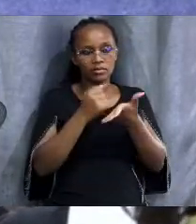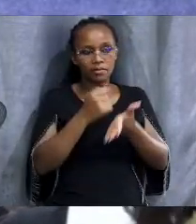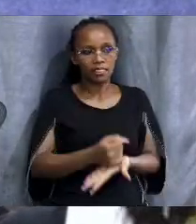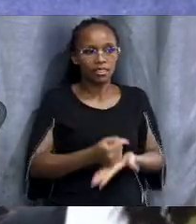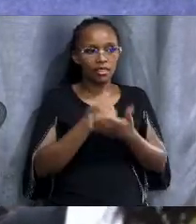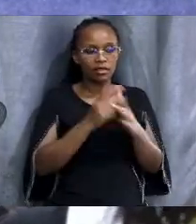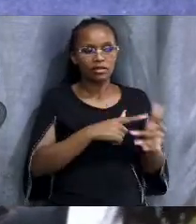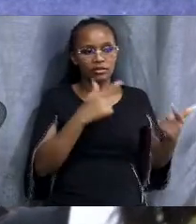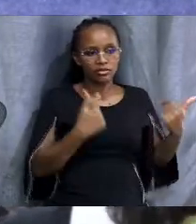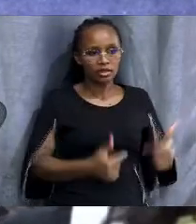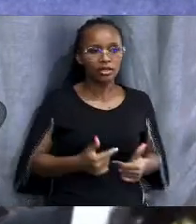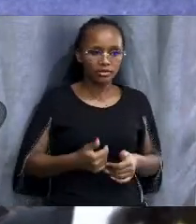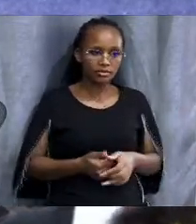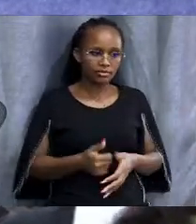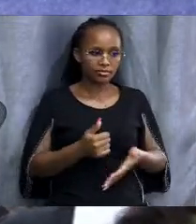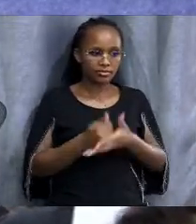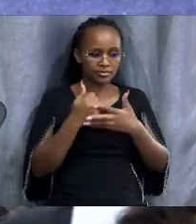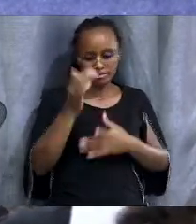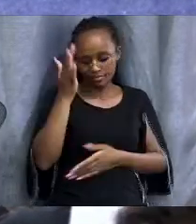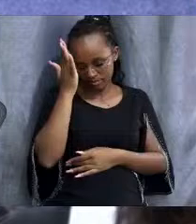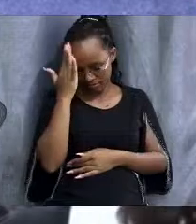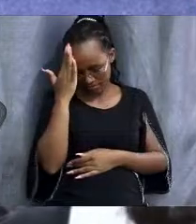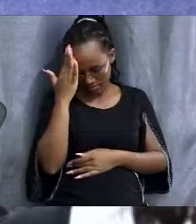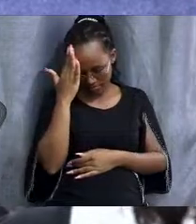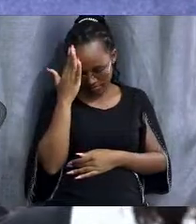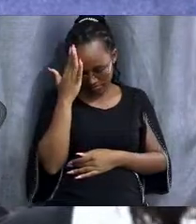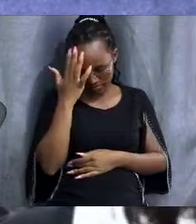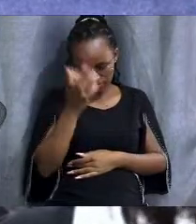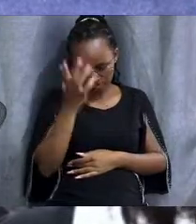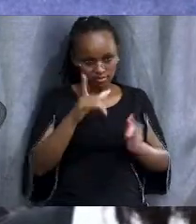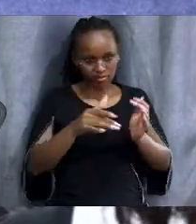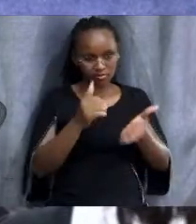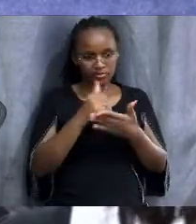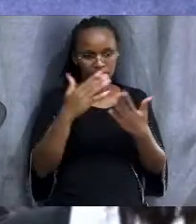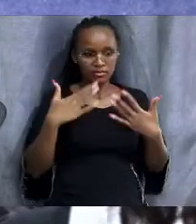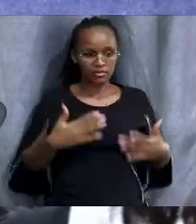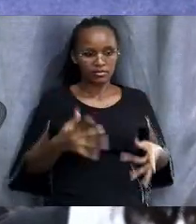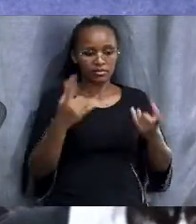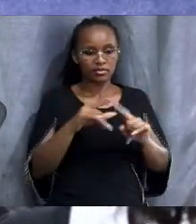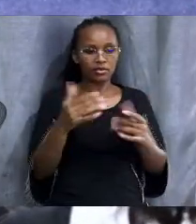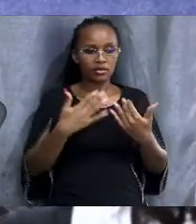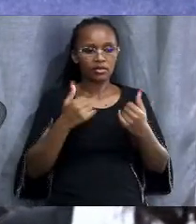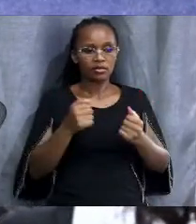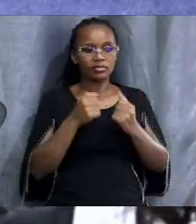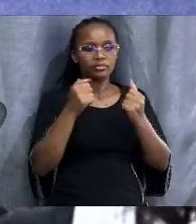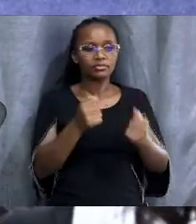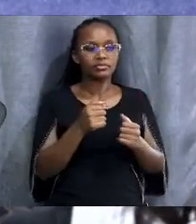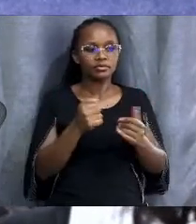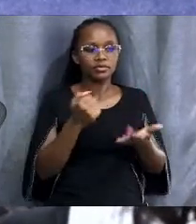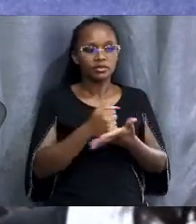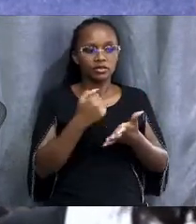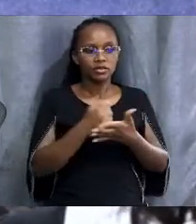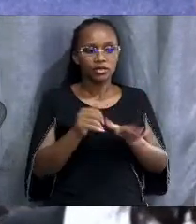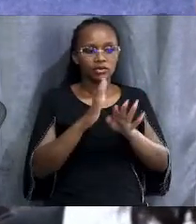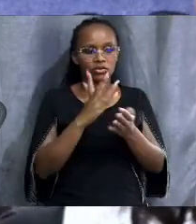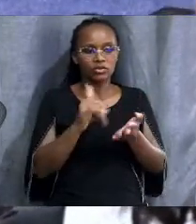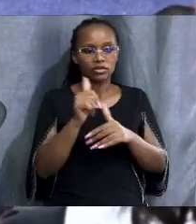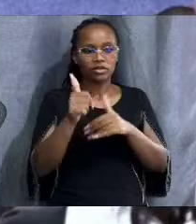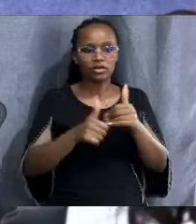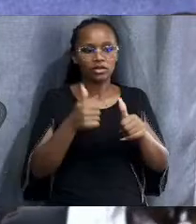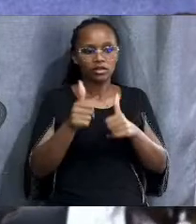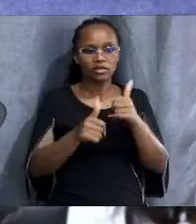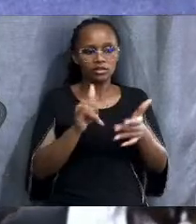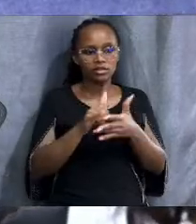wa goro. Oteithio wa meshiria. Oteithio wa mere ya oto odere na hinya. Oteithio wa kiri ya kegigio